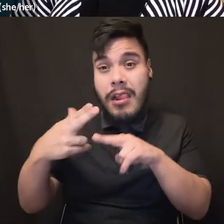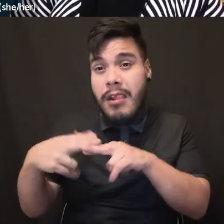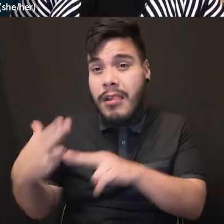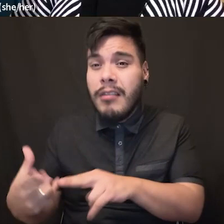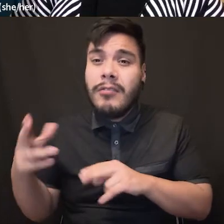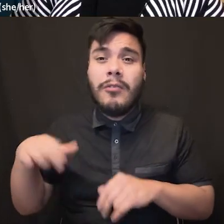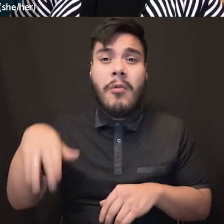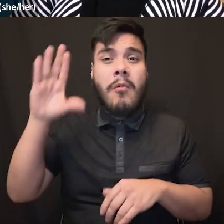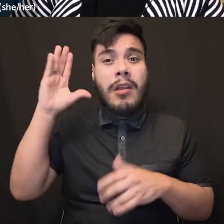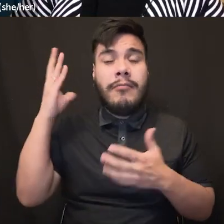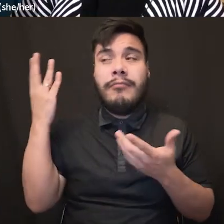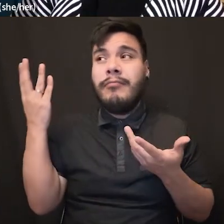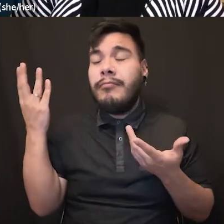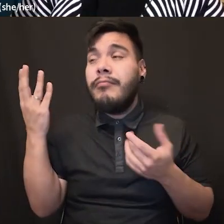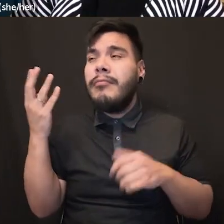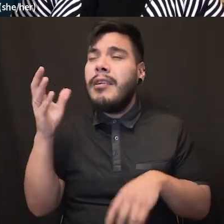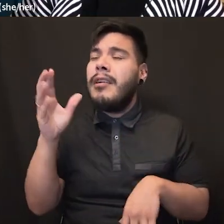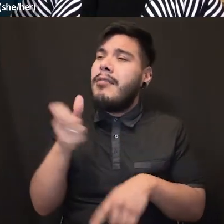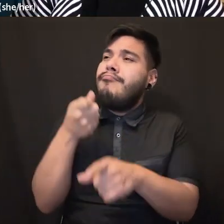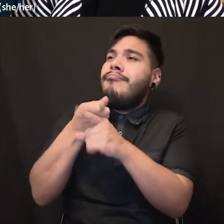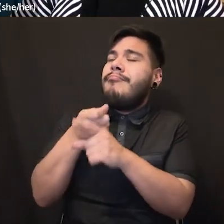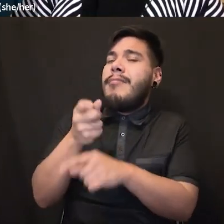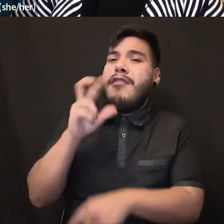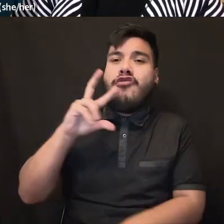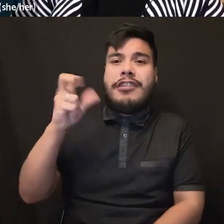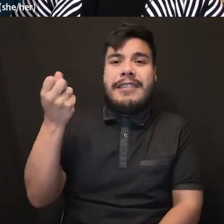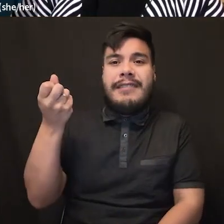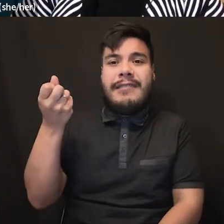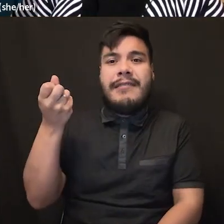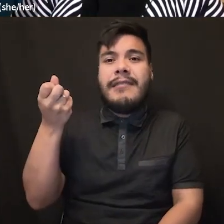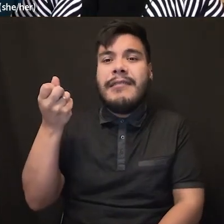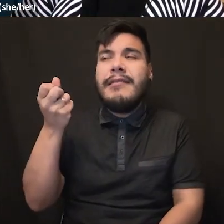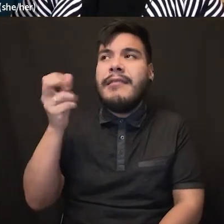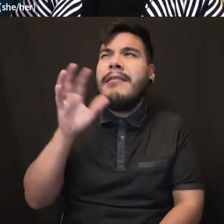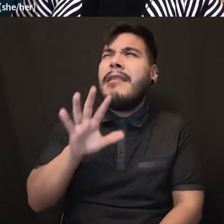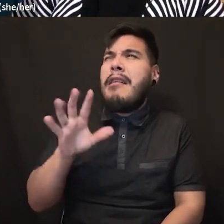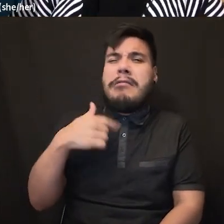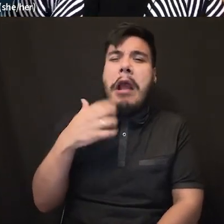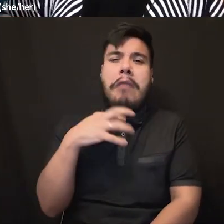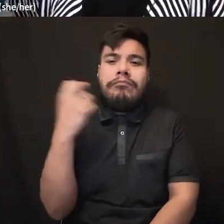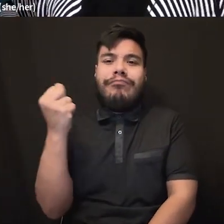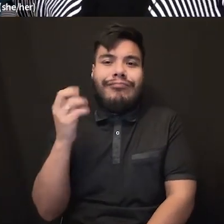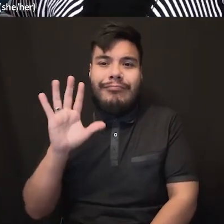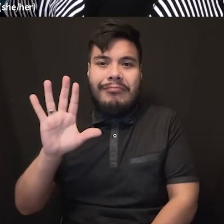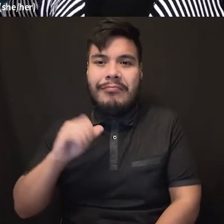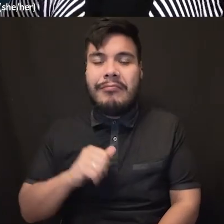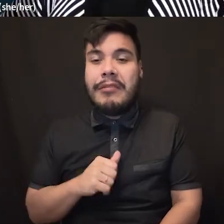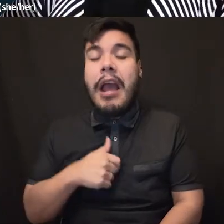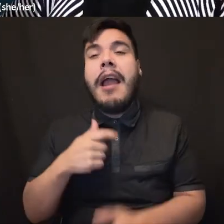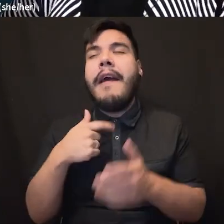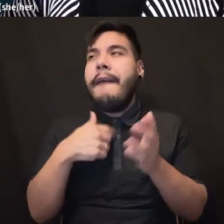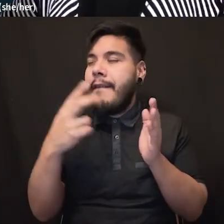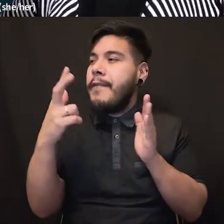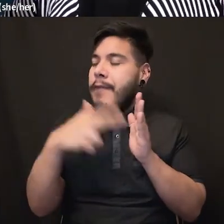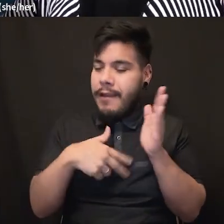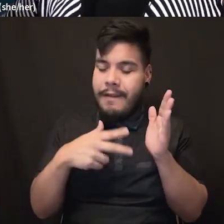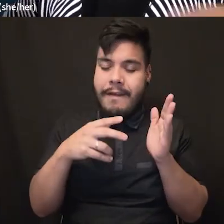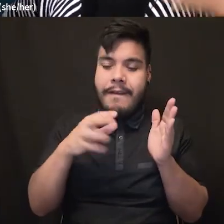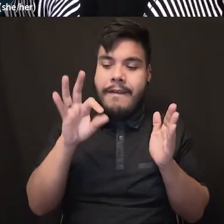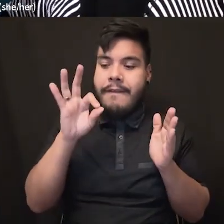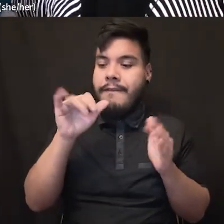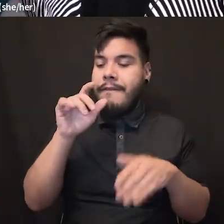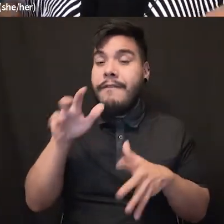And sometime in my 30s, I just sort of decided I was done with that. And, you know, having read fat